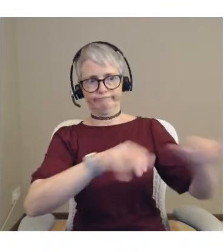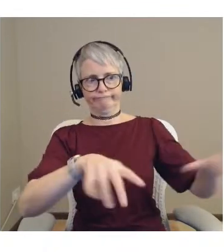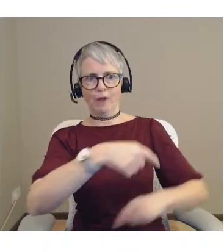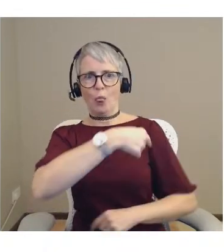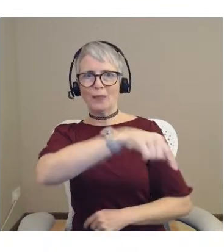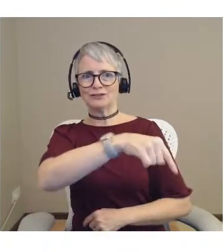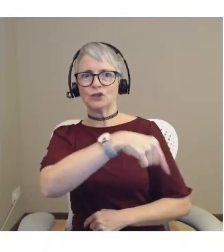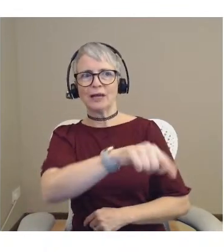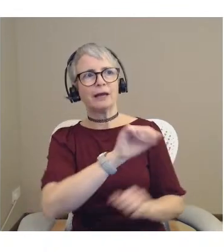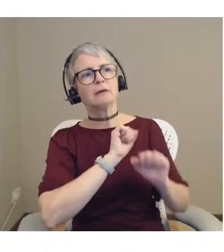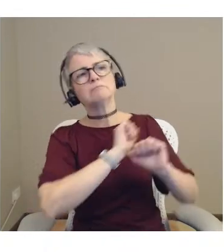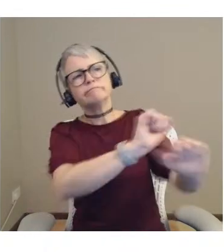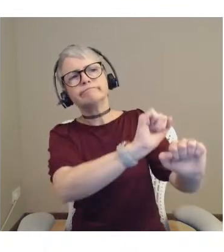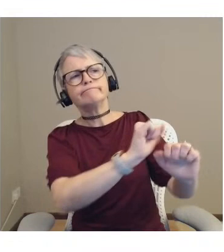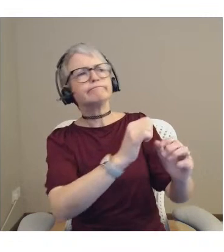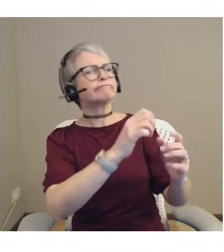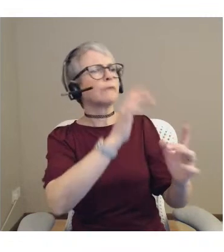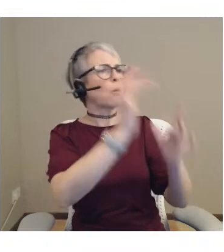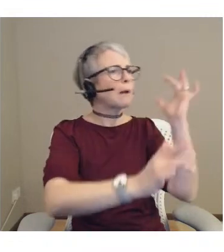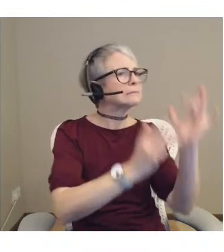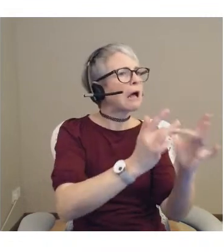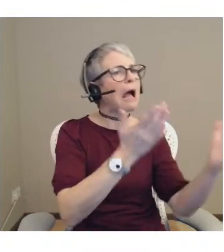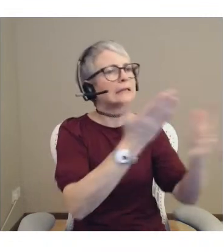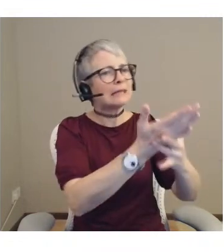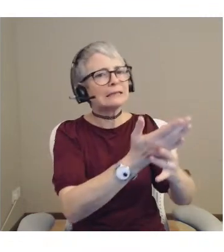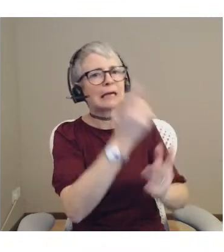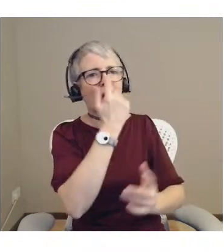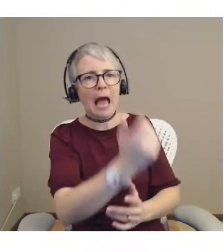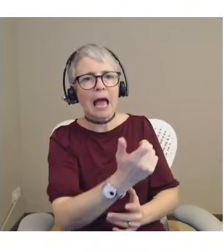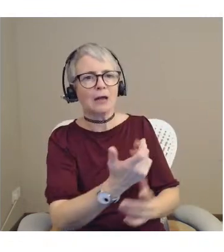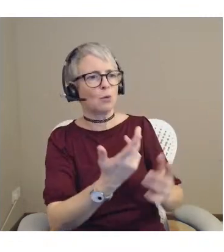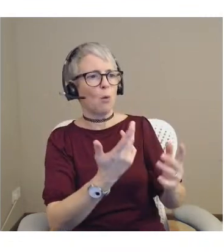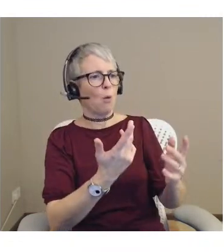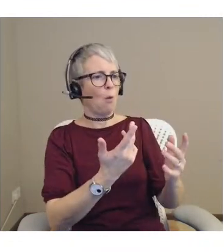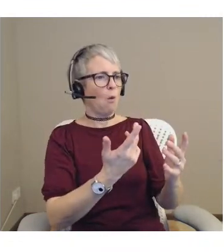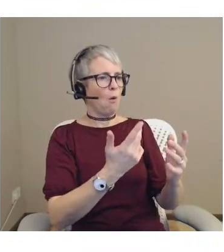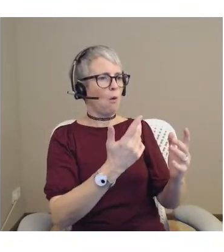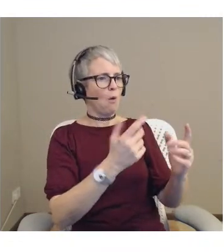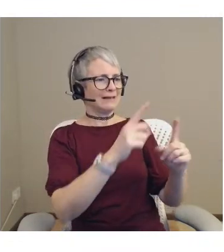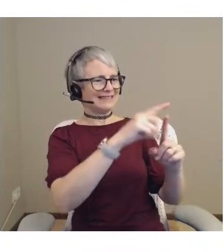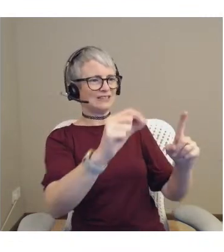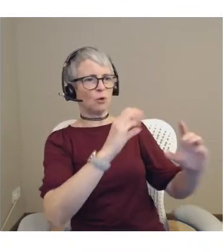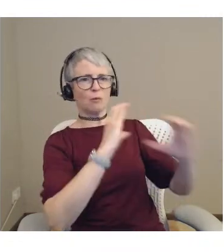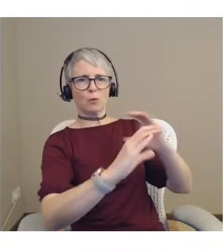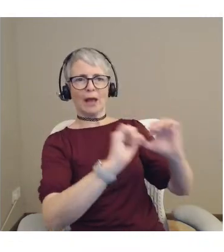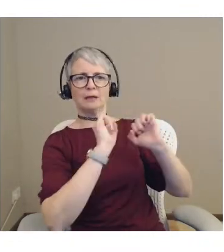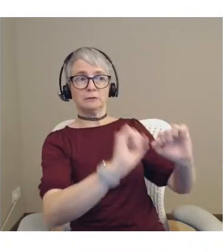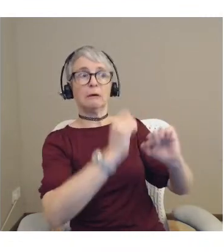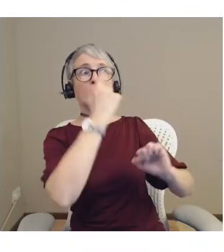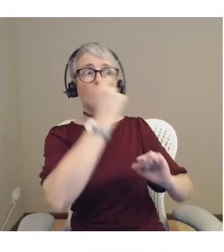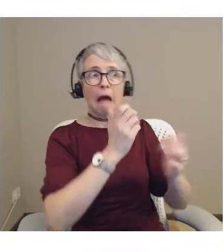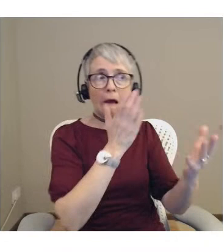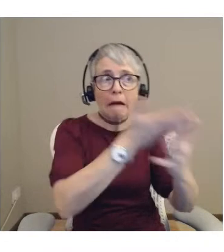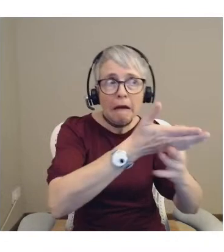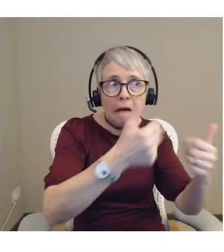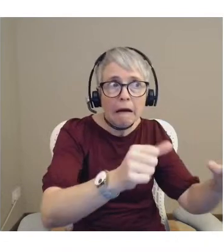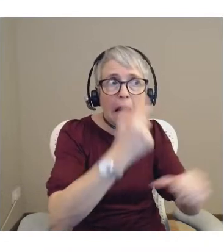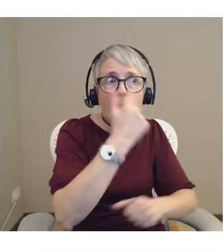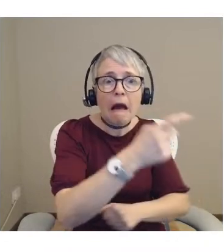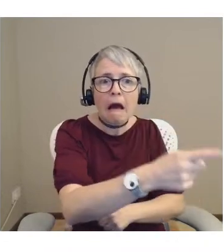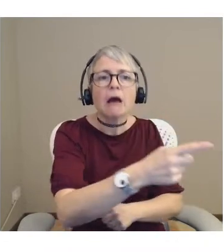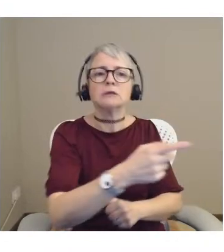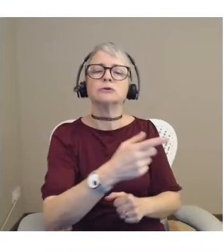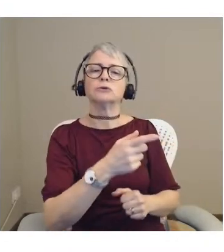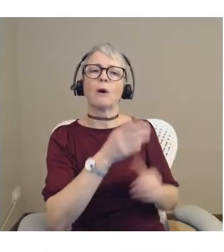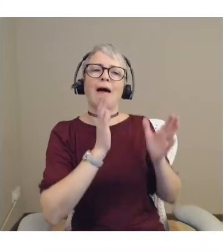of their websites and digital communication, but also the built environment as well. So all